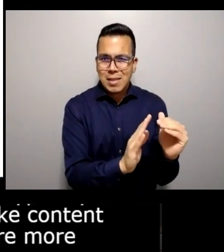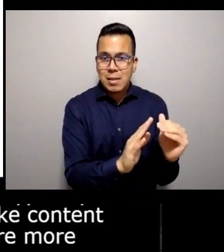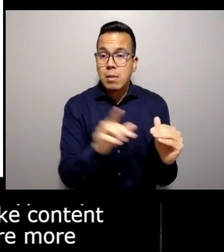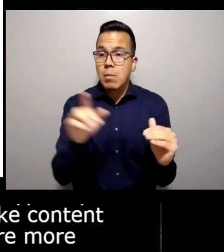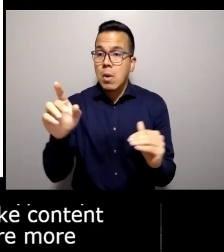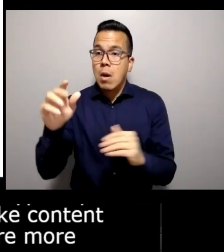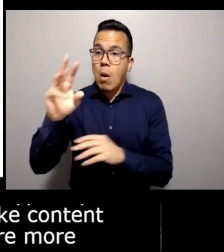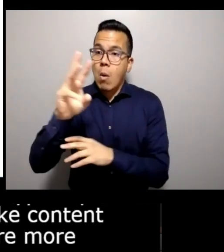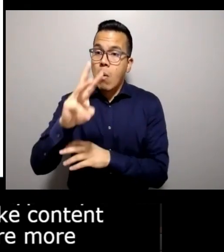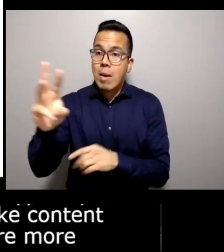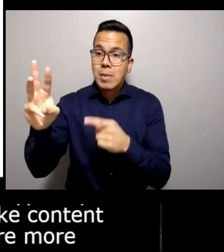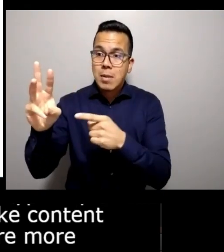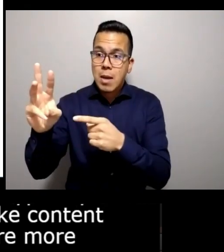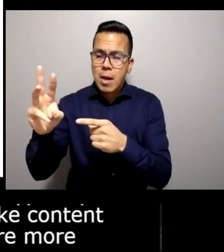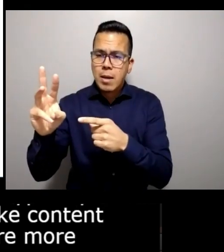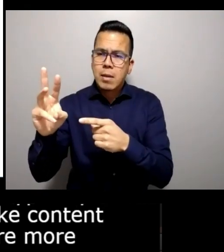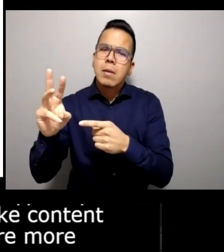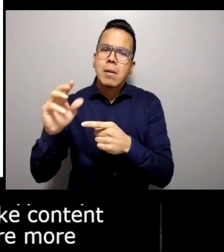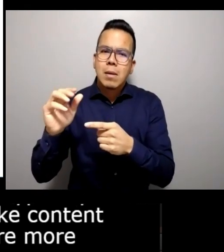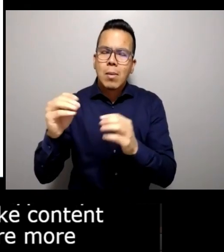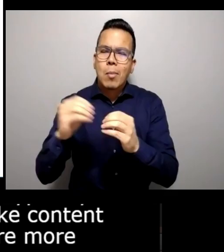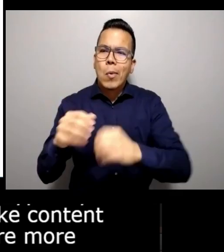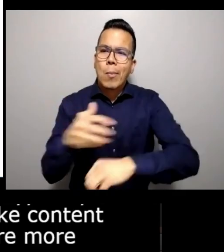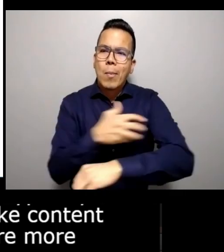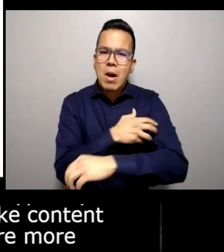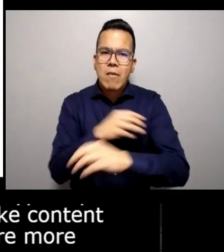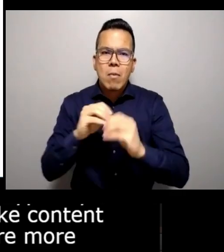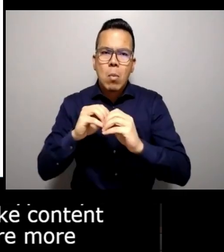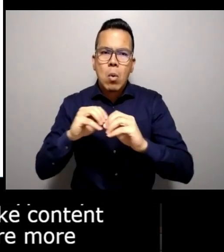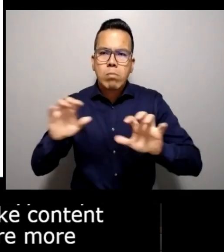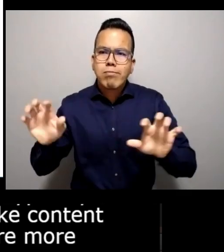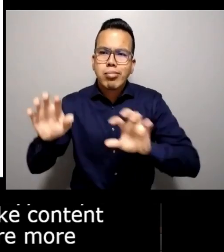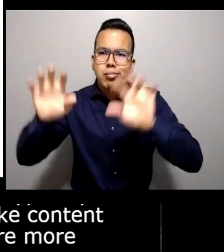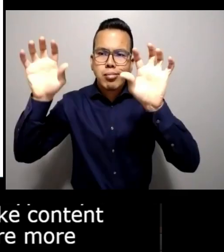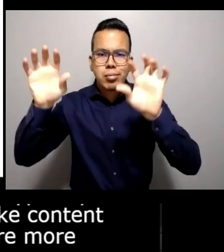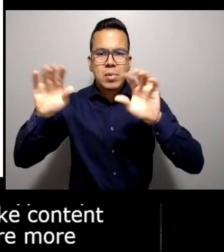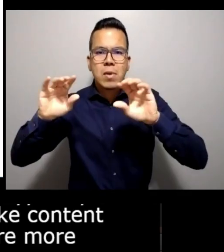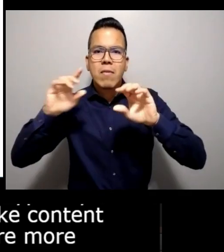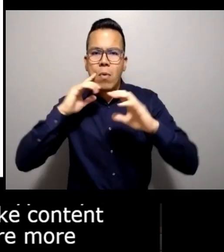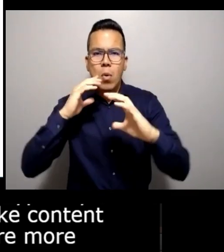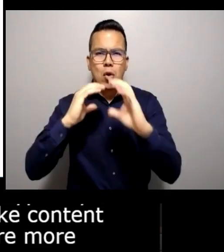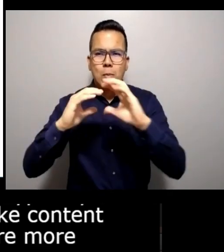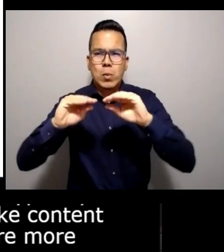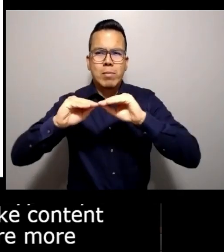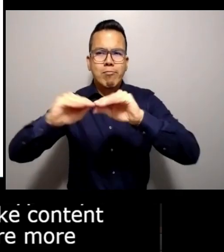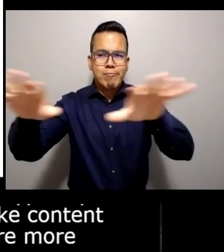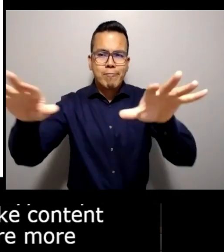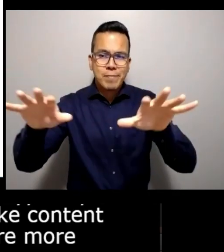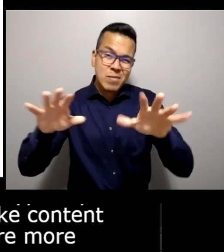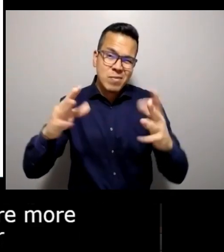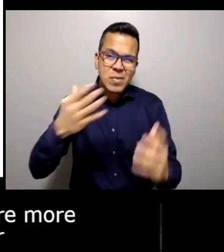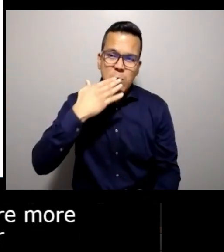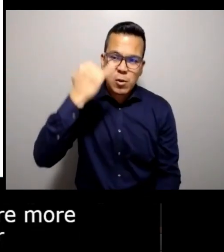backup uh, for your communications is a good idea.